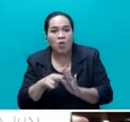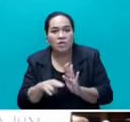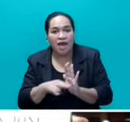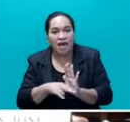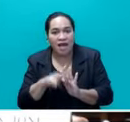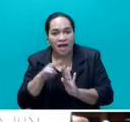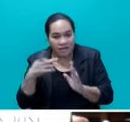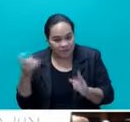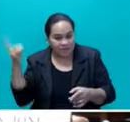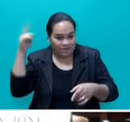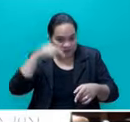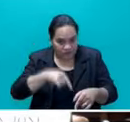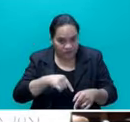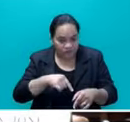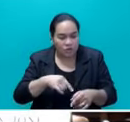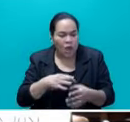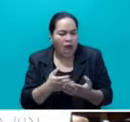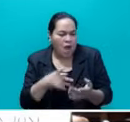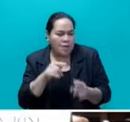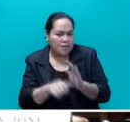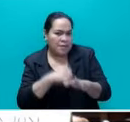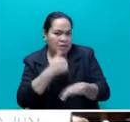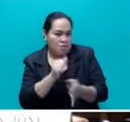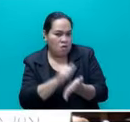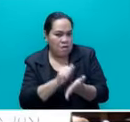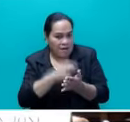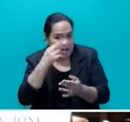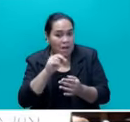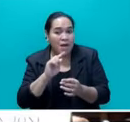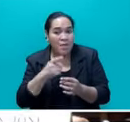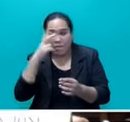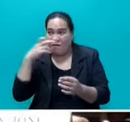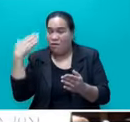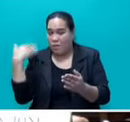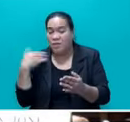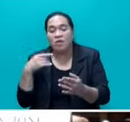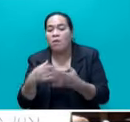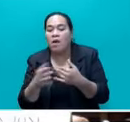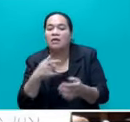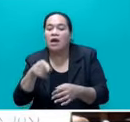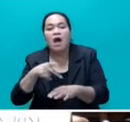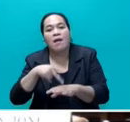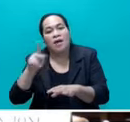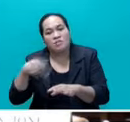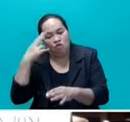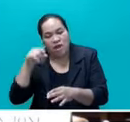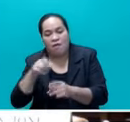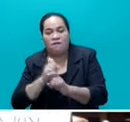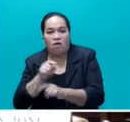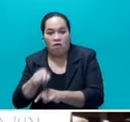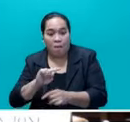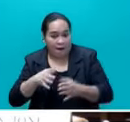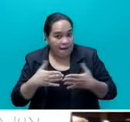Fiji, and how do we establish what is their proper name? Traditionally, what they've taken, whatever name is on the passport. But what we are